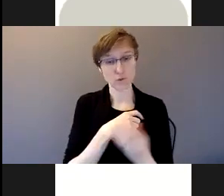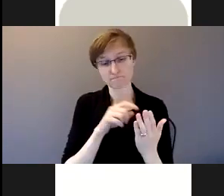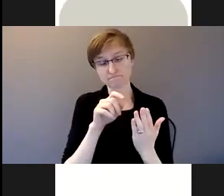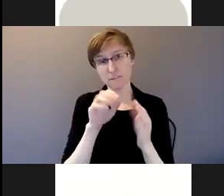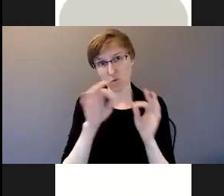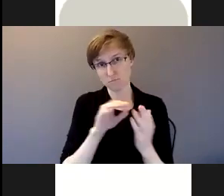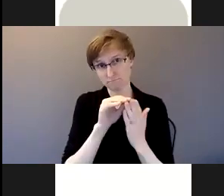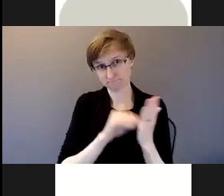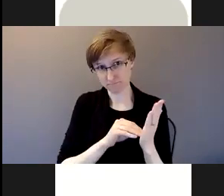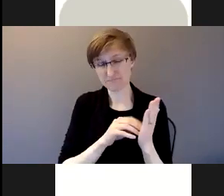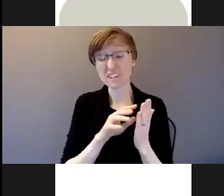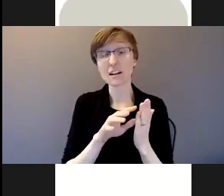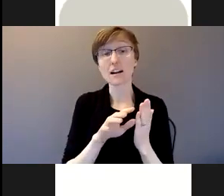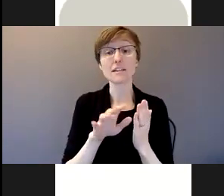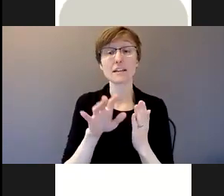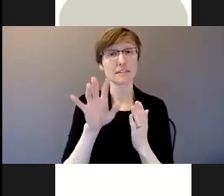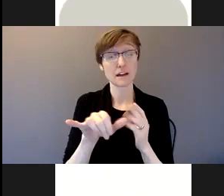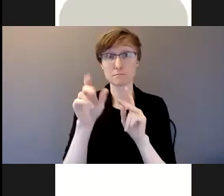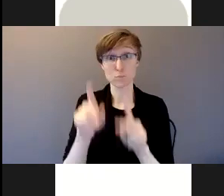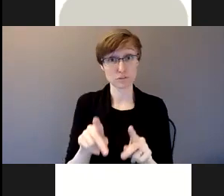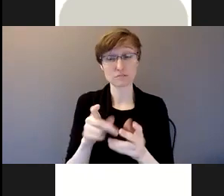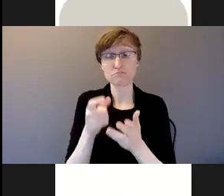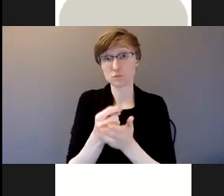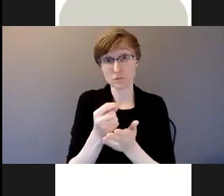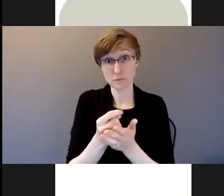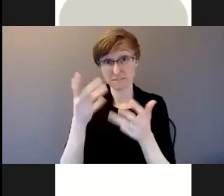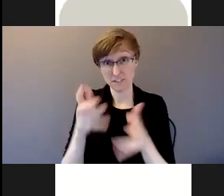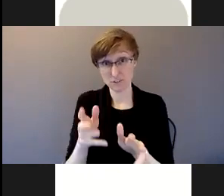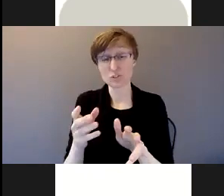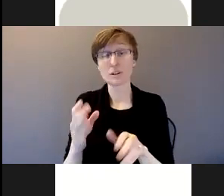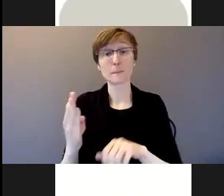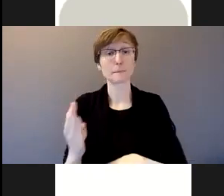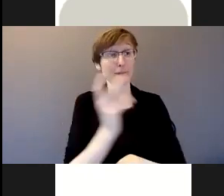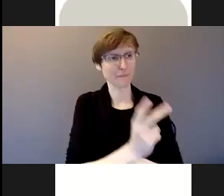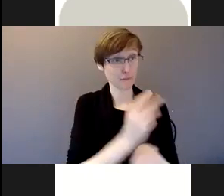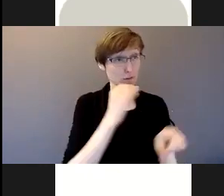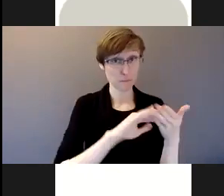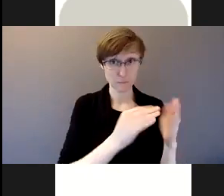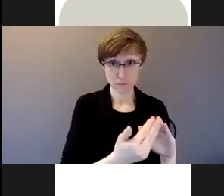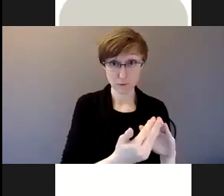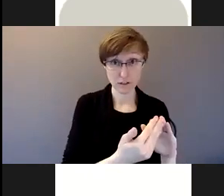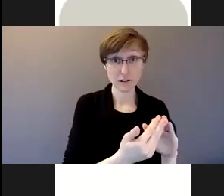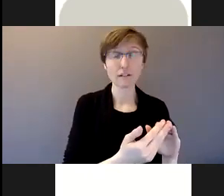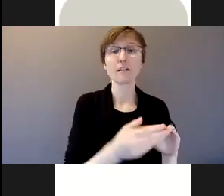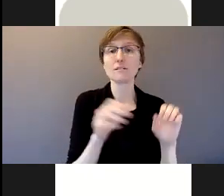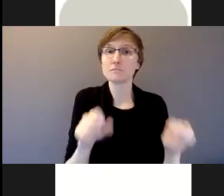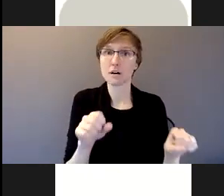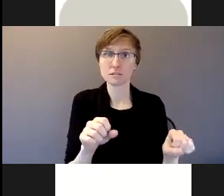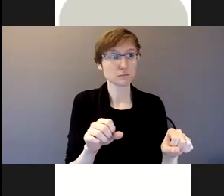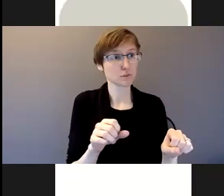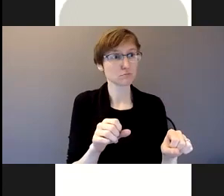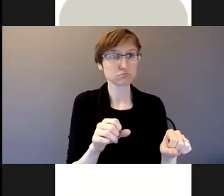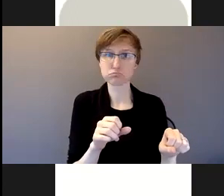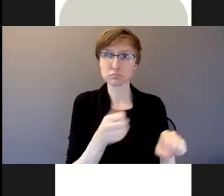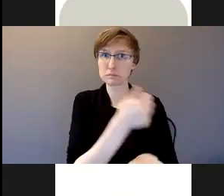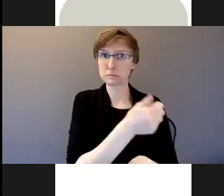discharged. Because sometimes people get treatment and they may regain their capacity. And if they do, or if they don't, we need